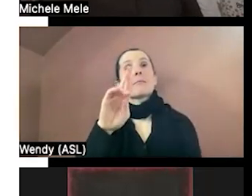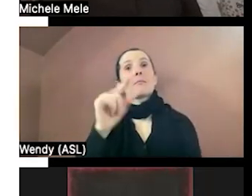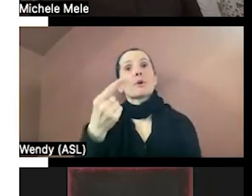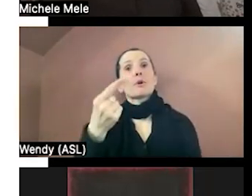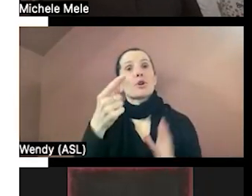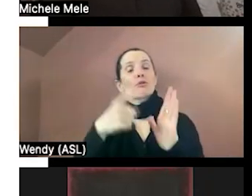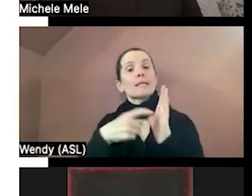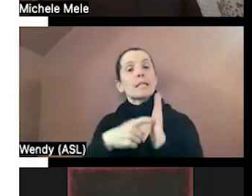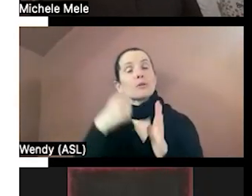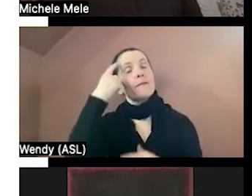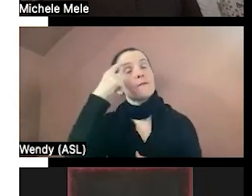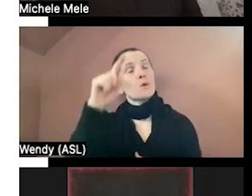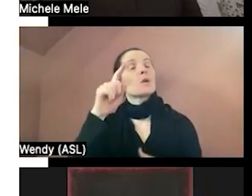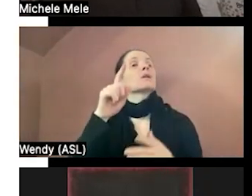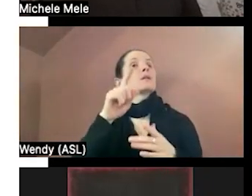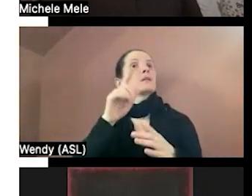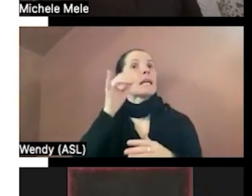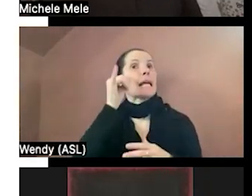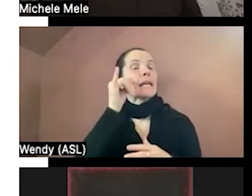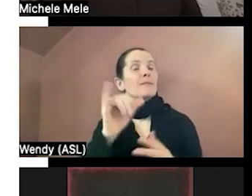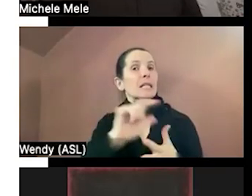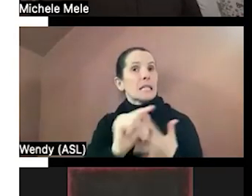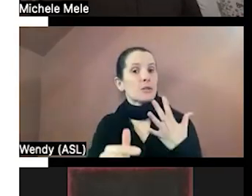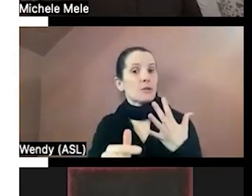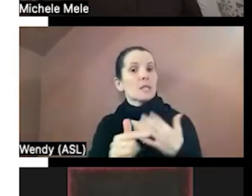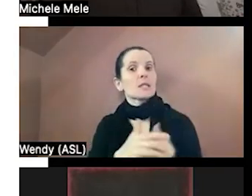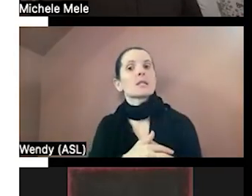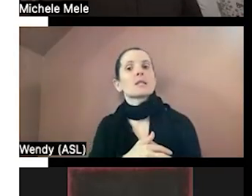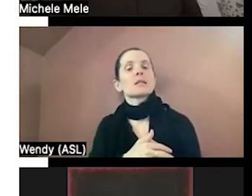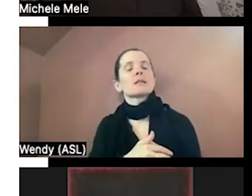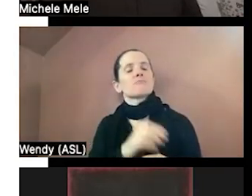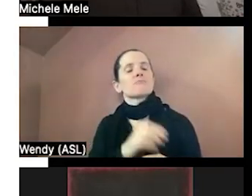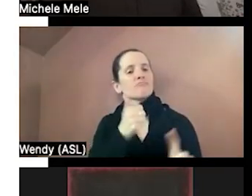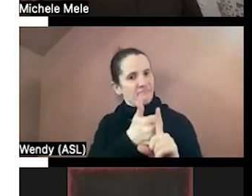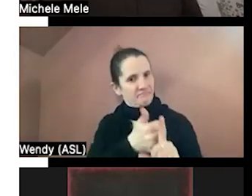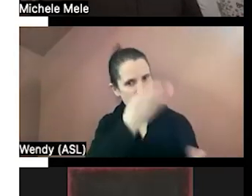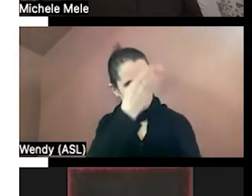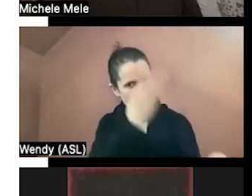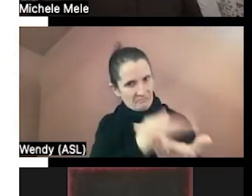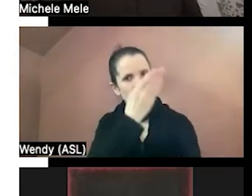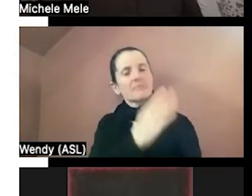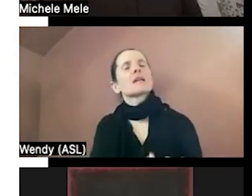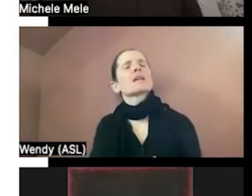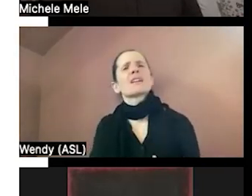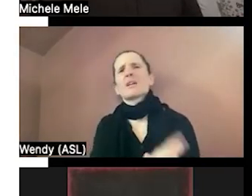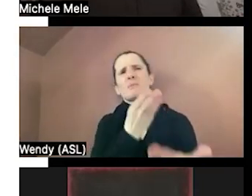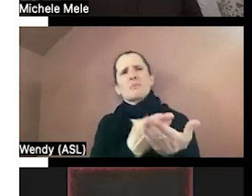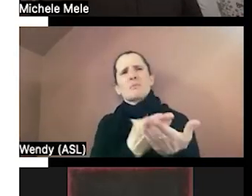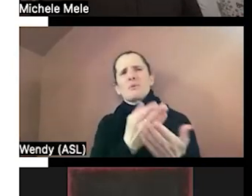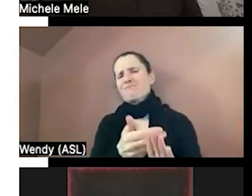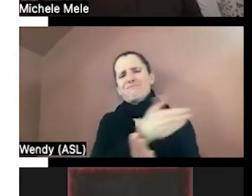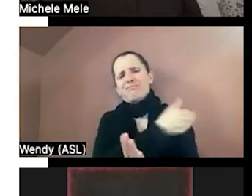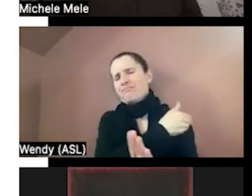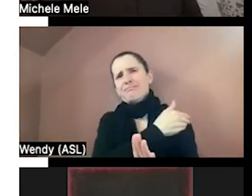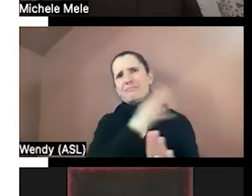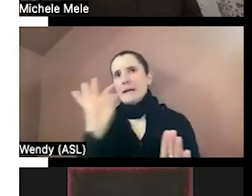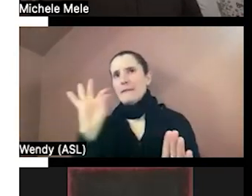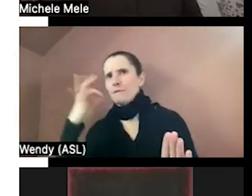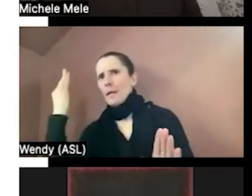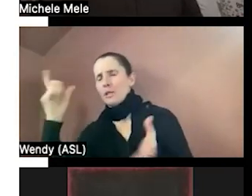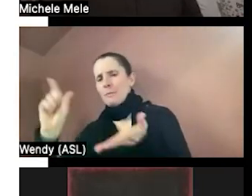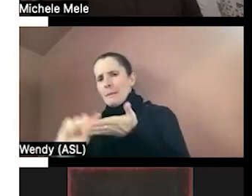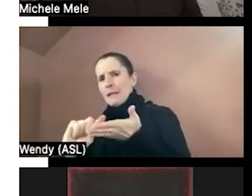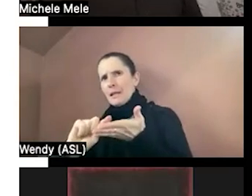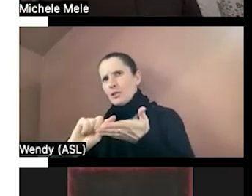a Saunderson's theorem, actually. It was proven decades before the Frenchman published it in